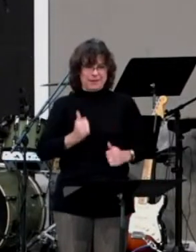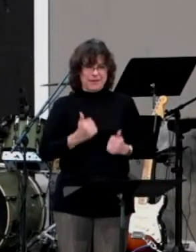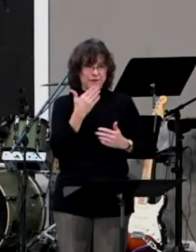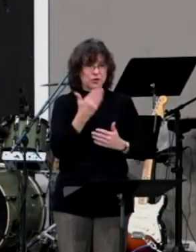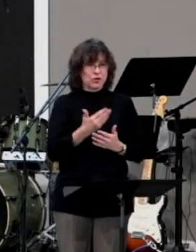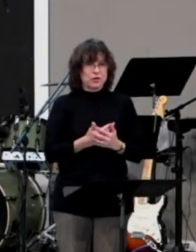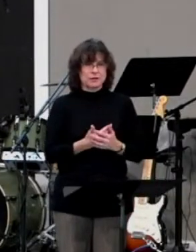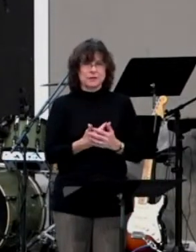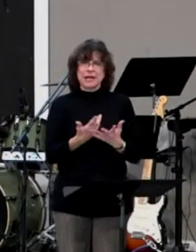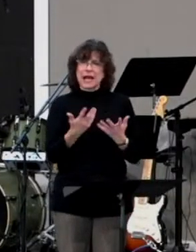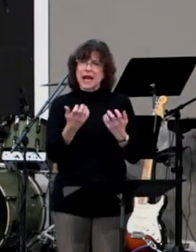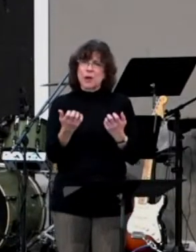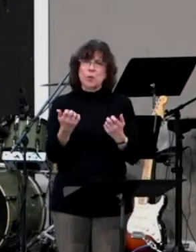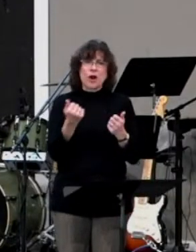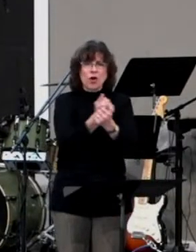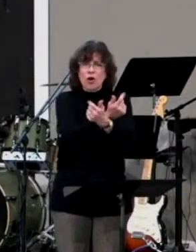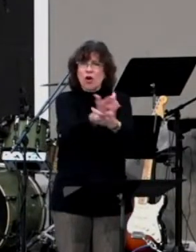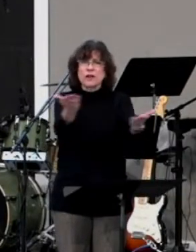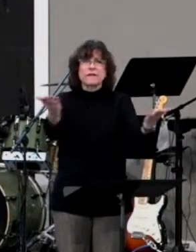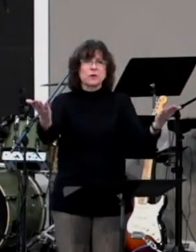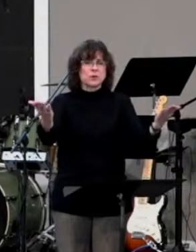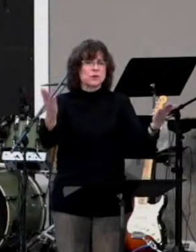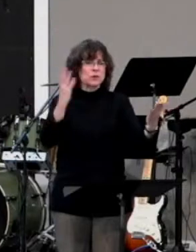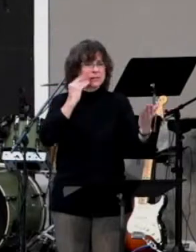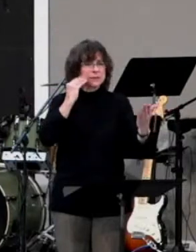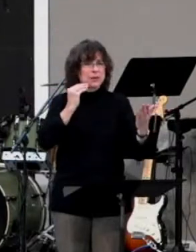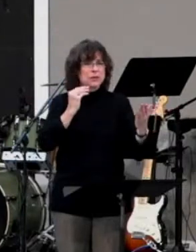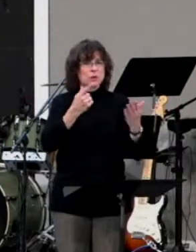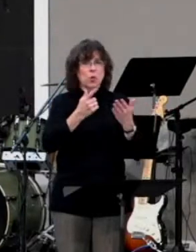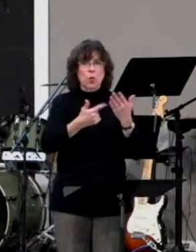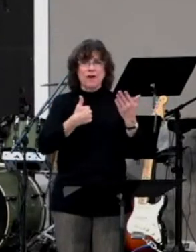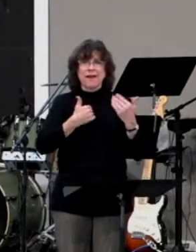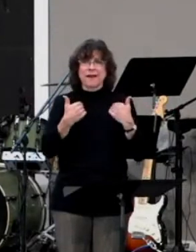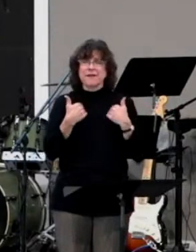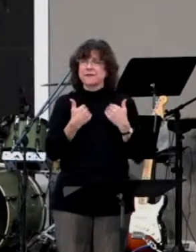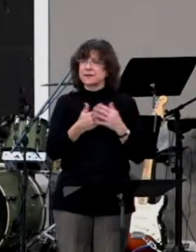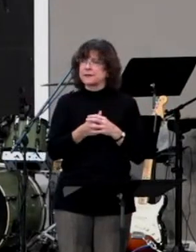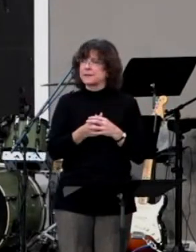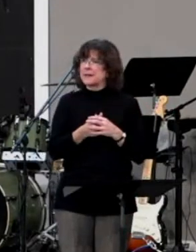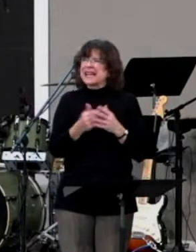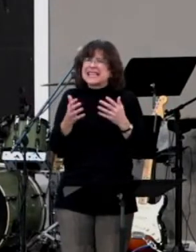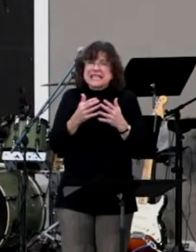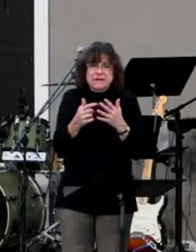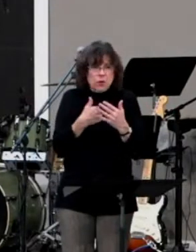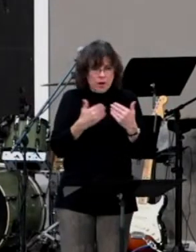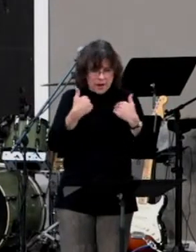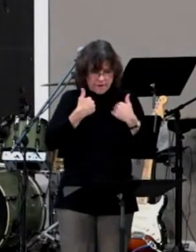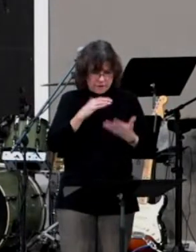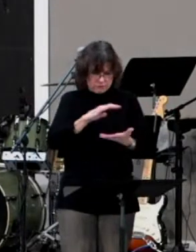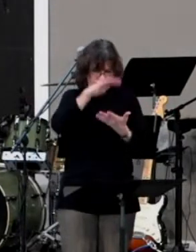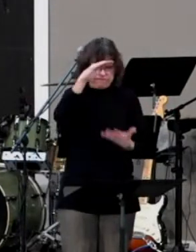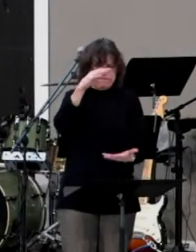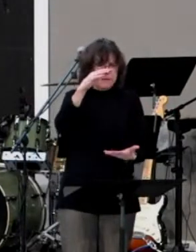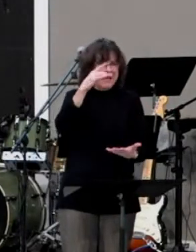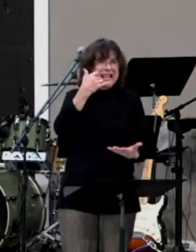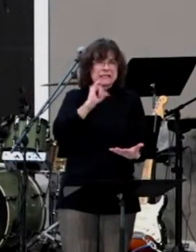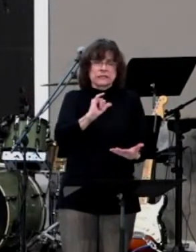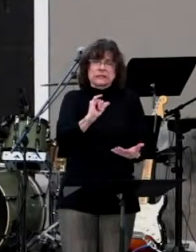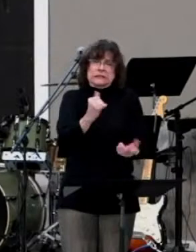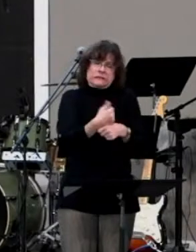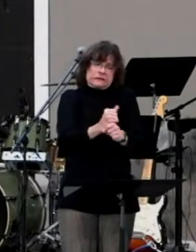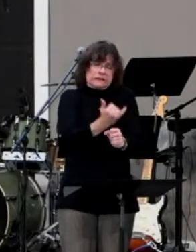long for everybody else to experience what I had. And even with all of that, I still screwed up.